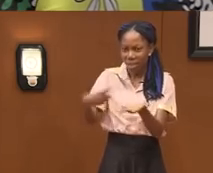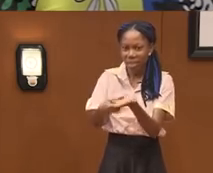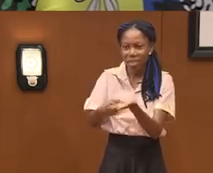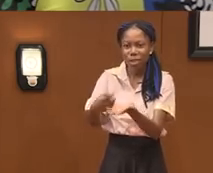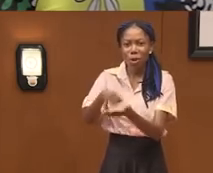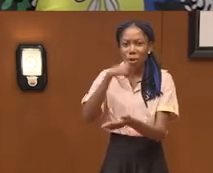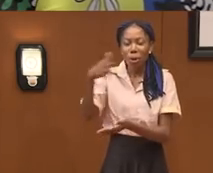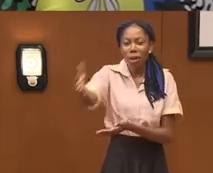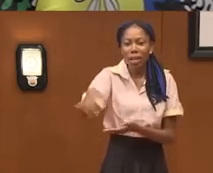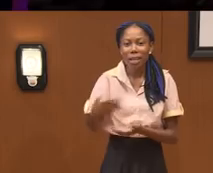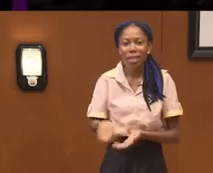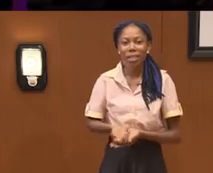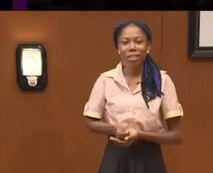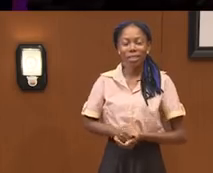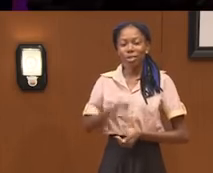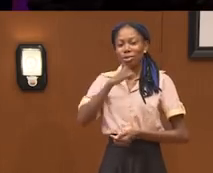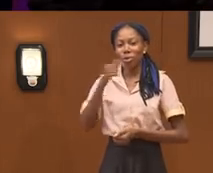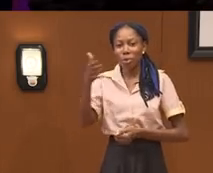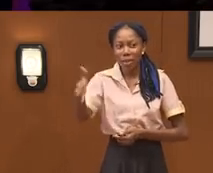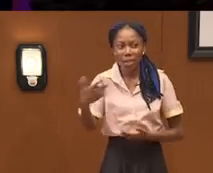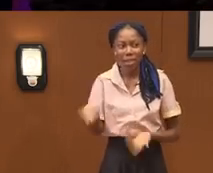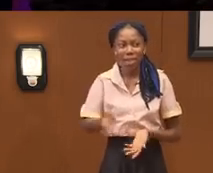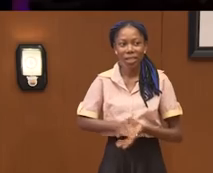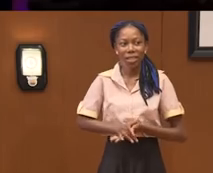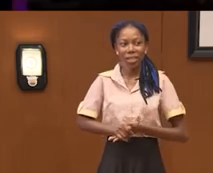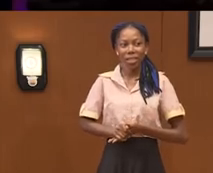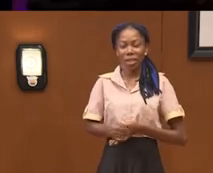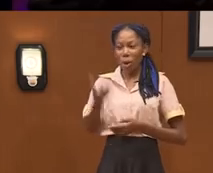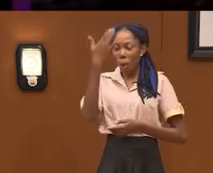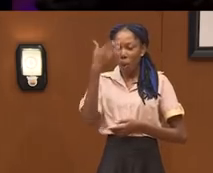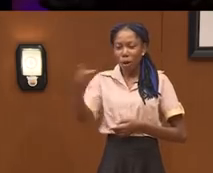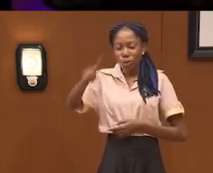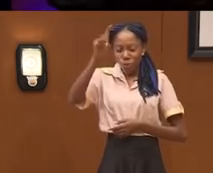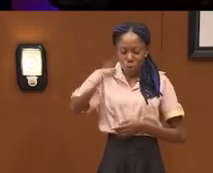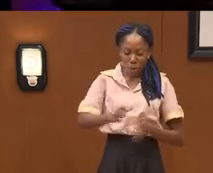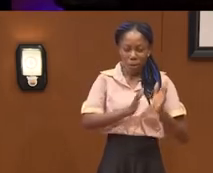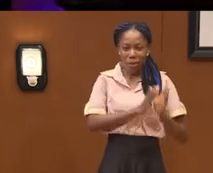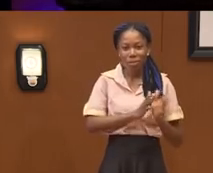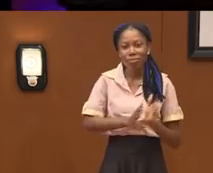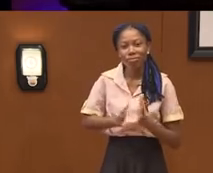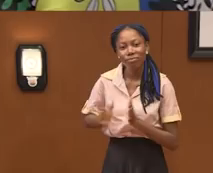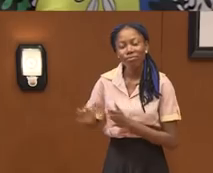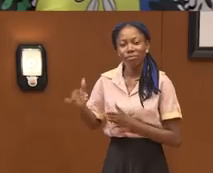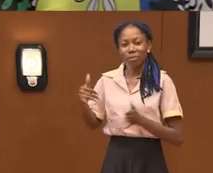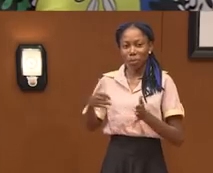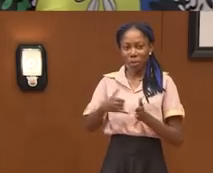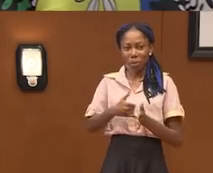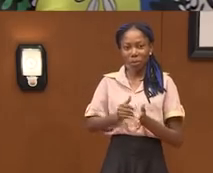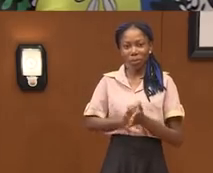write it? I've not assessed what last year own. I've not even assessed. You're supposed to compile everything. When you are coming to court, you come